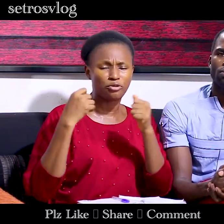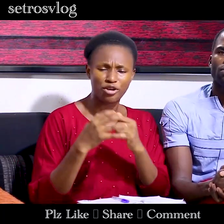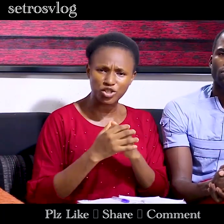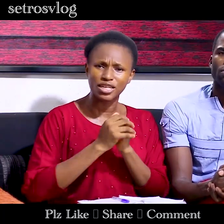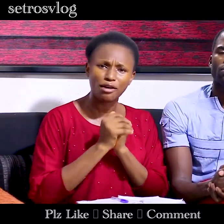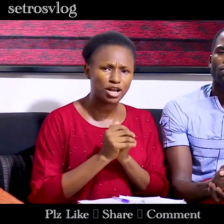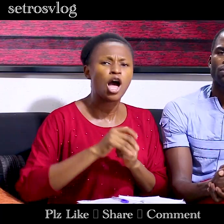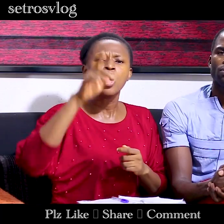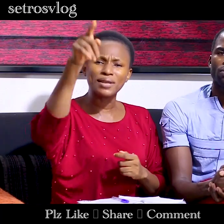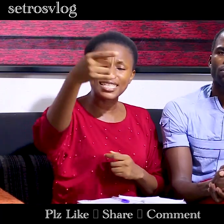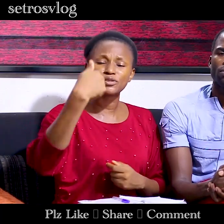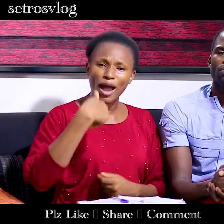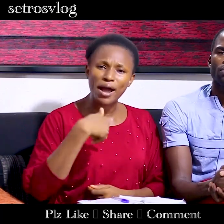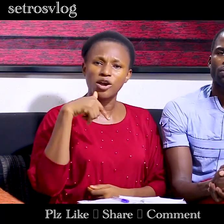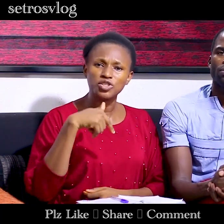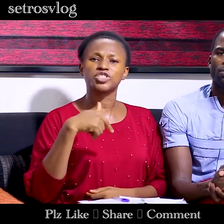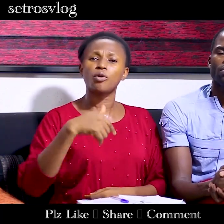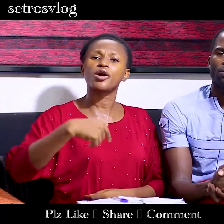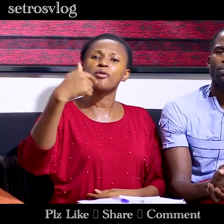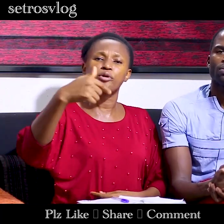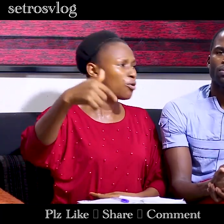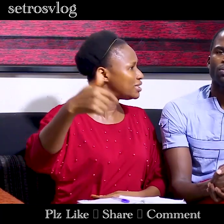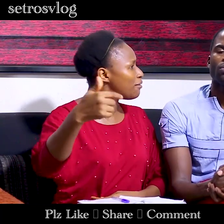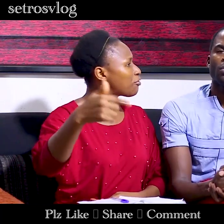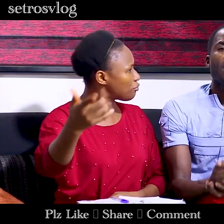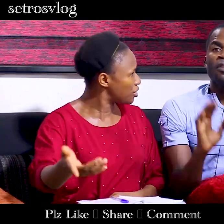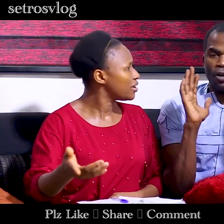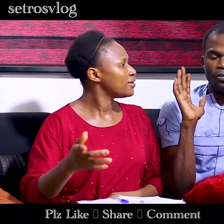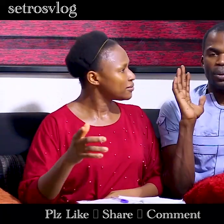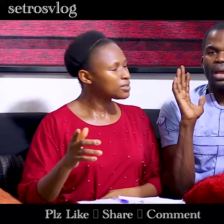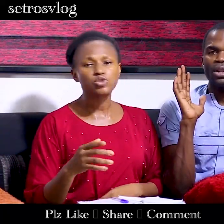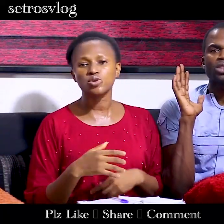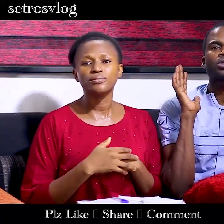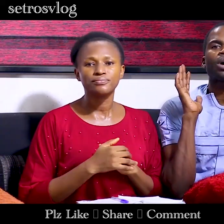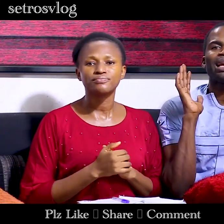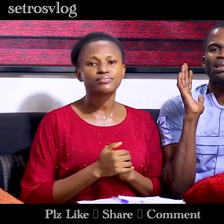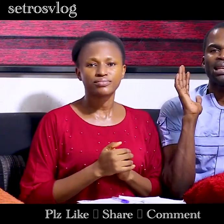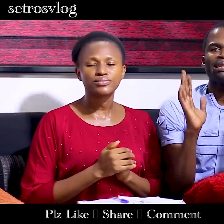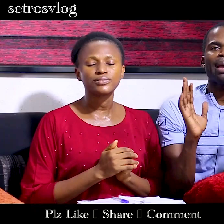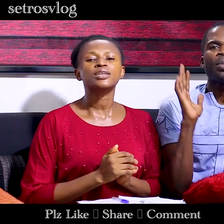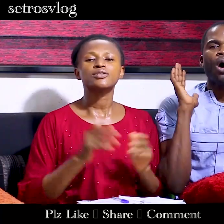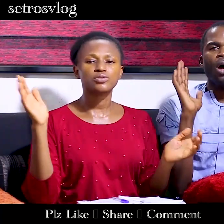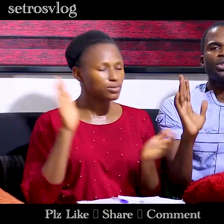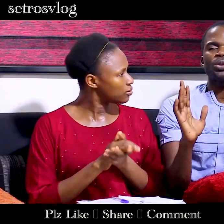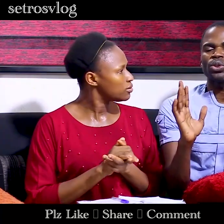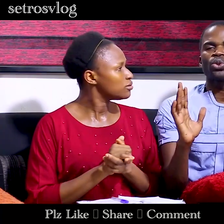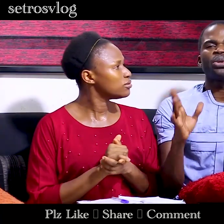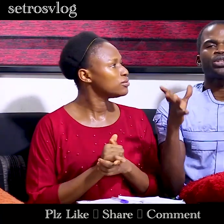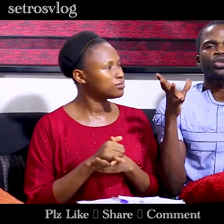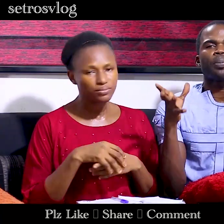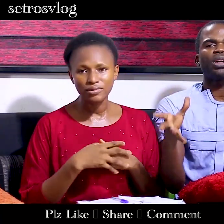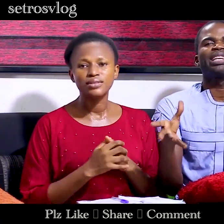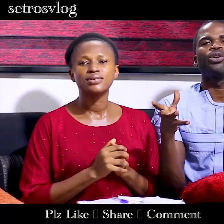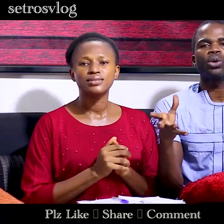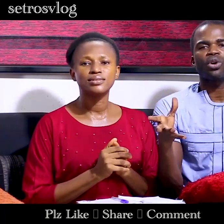gotten an innovation in Africa, please, that's why we're here on this channel. We're going to promote them for free. For free. We are not so, collecting a dime. All we just want to do